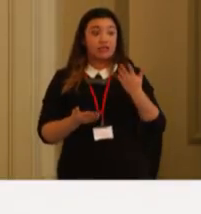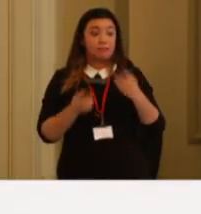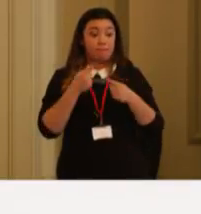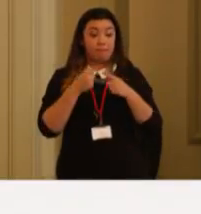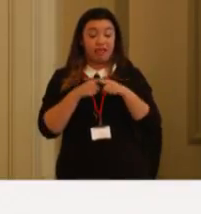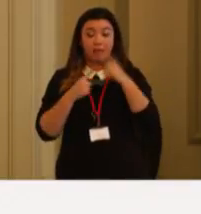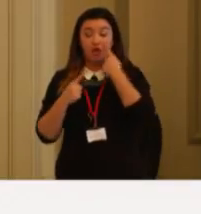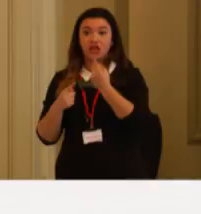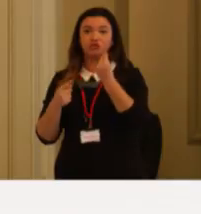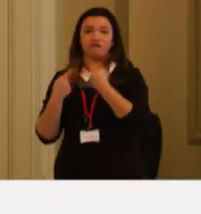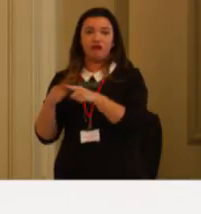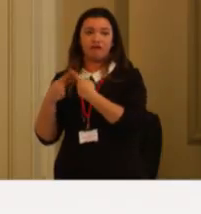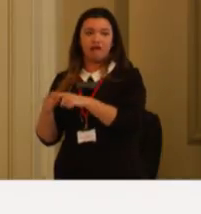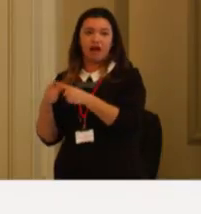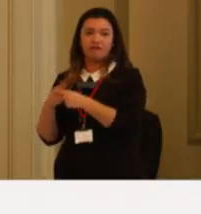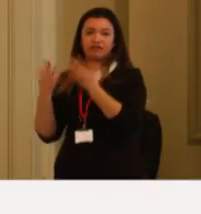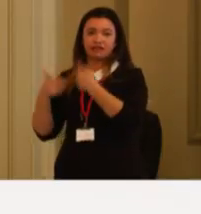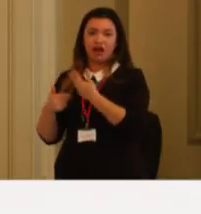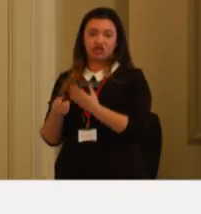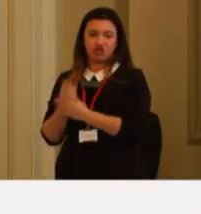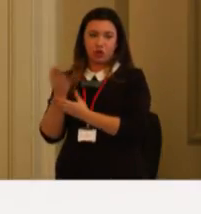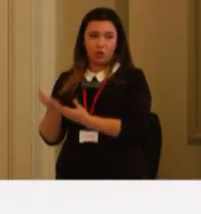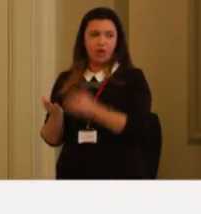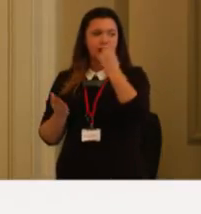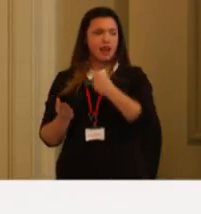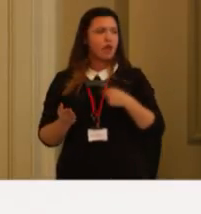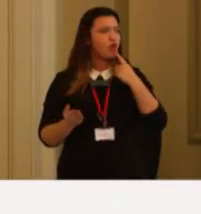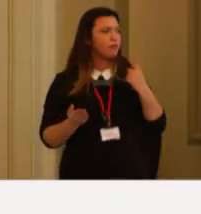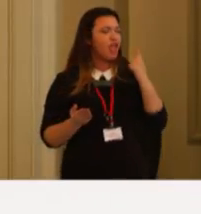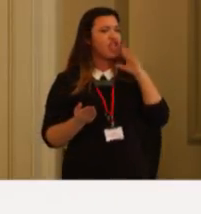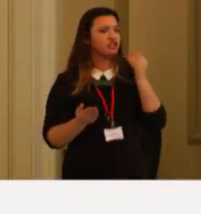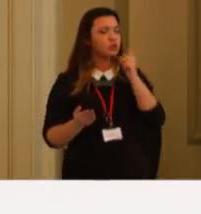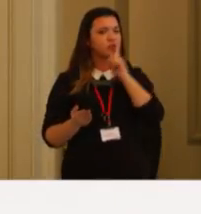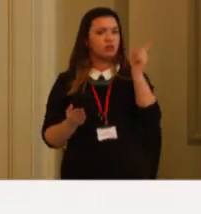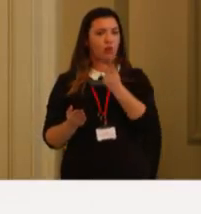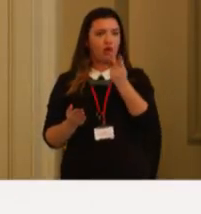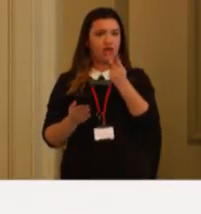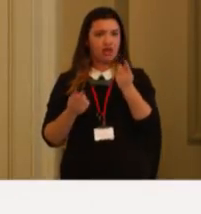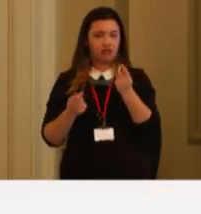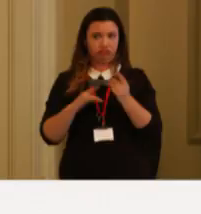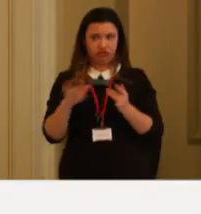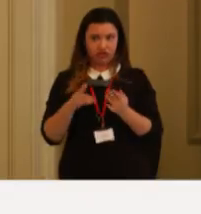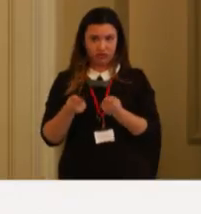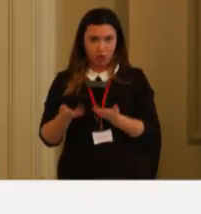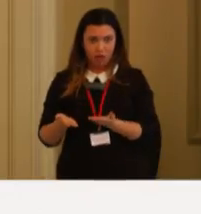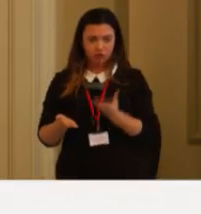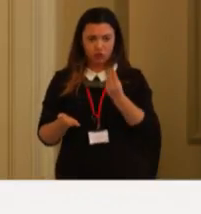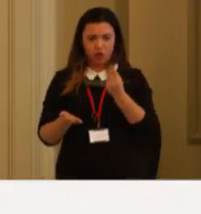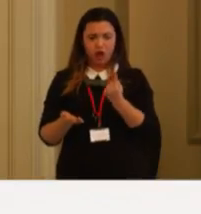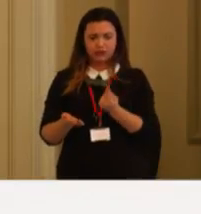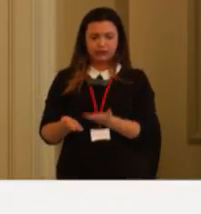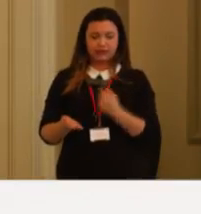be small in terms of proportion, but the numbers speak for themselves. You think only 12% of the youngsters